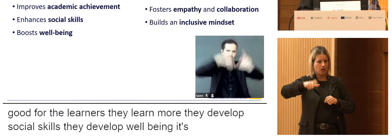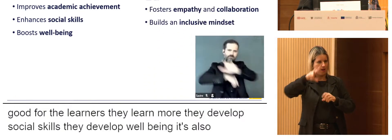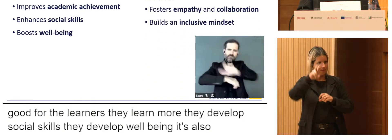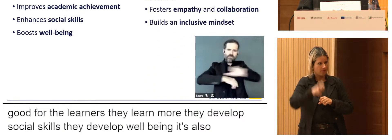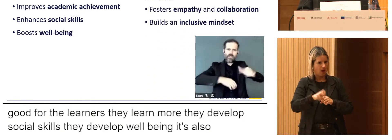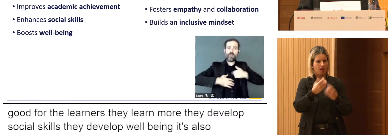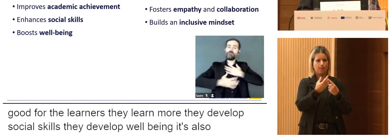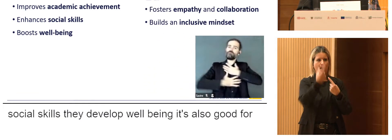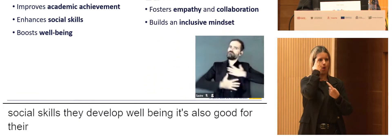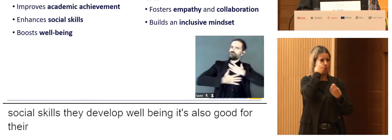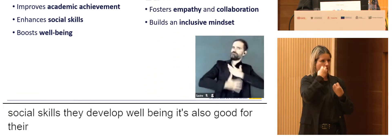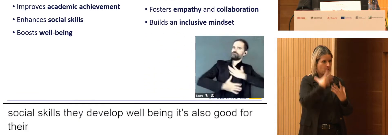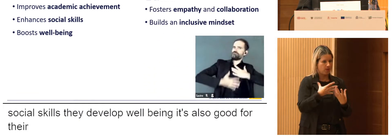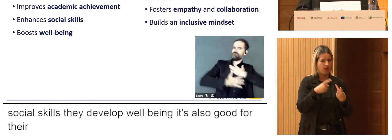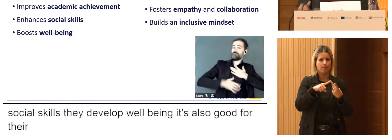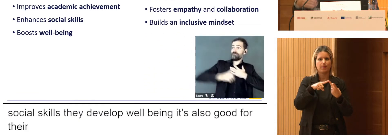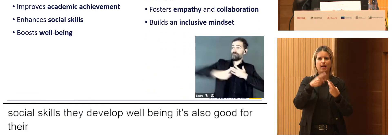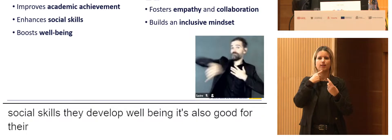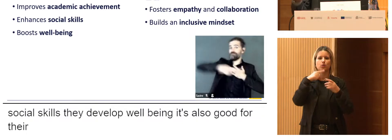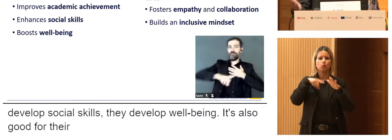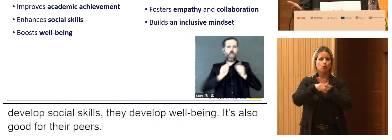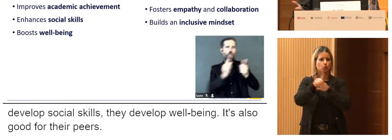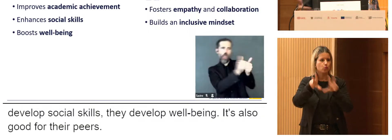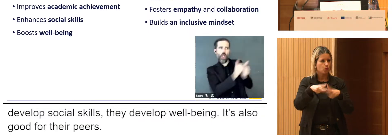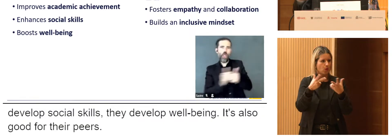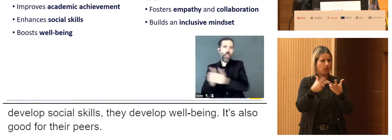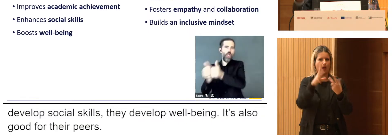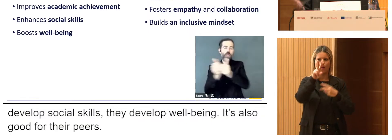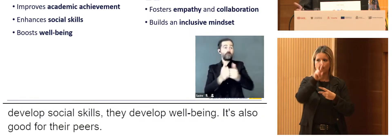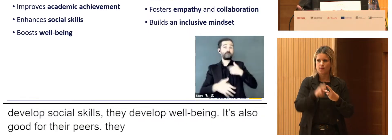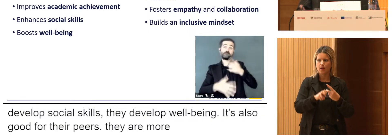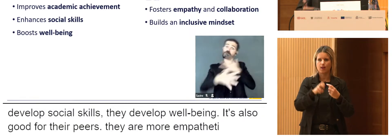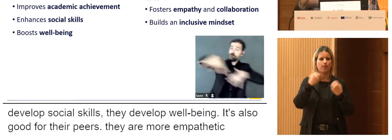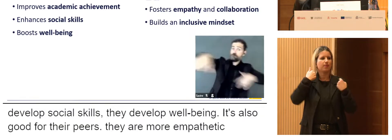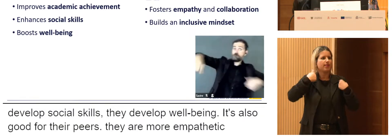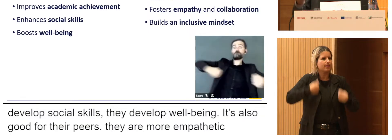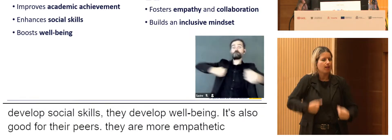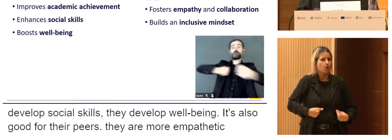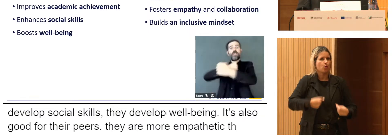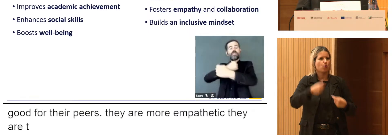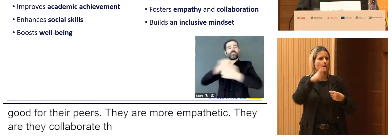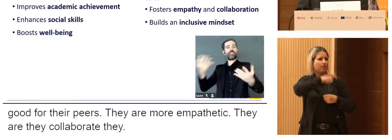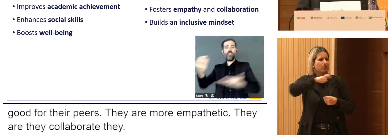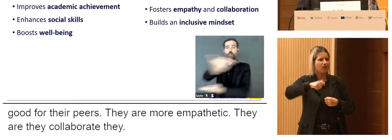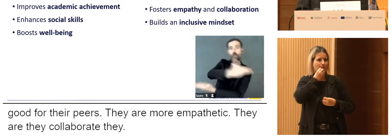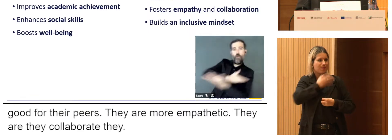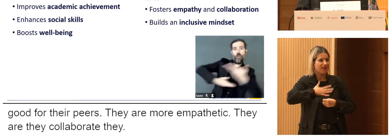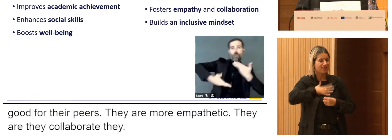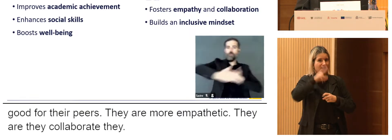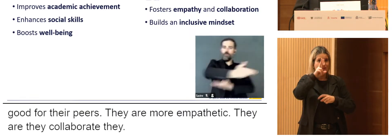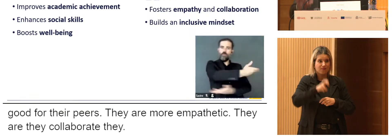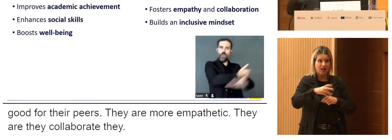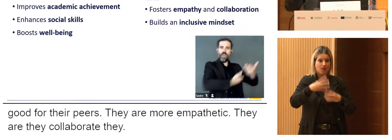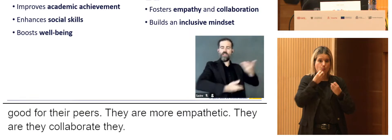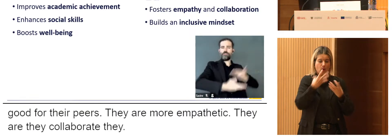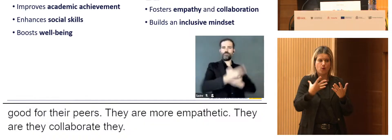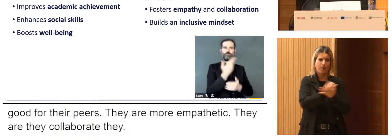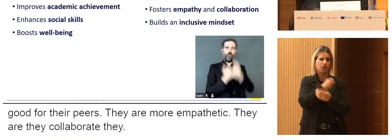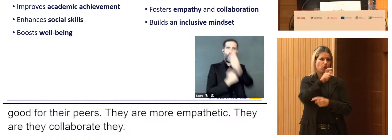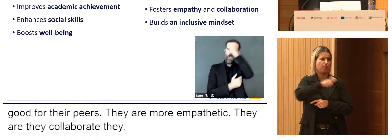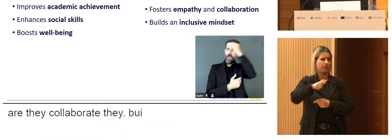for their peers, they are more empathic, they collaborate, they build an inclusive mindset,